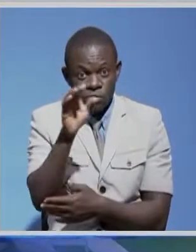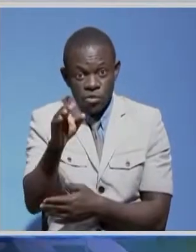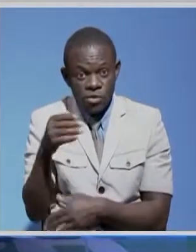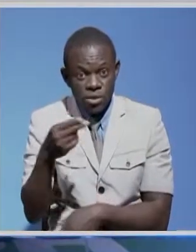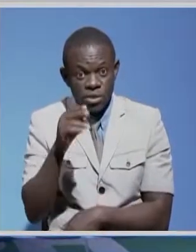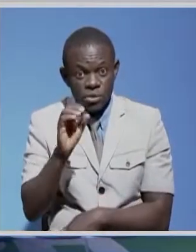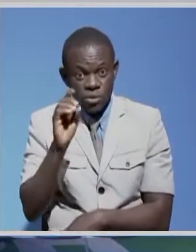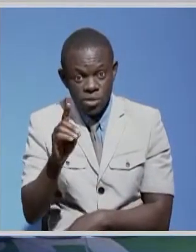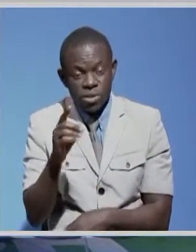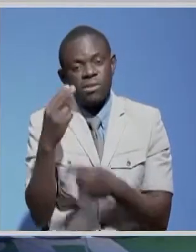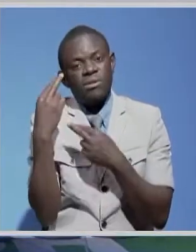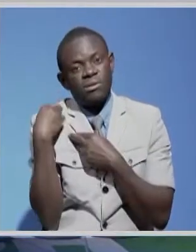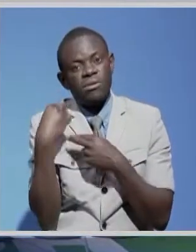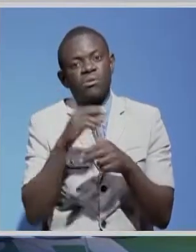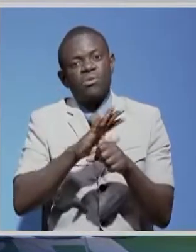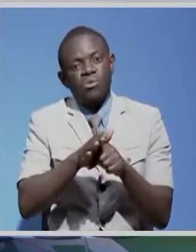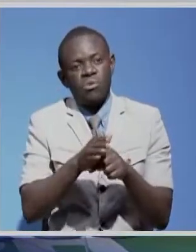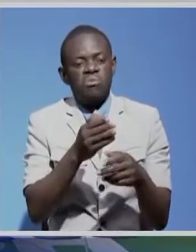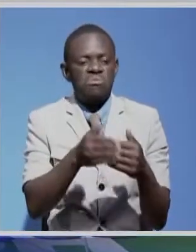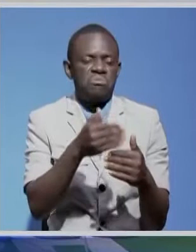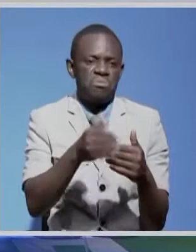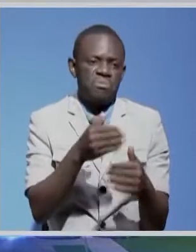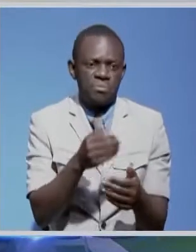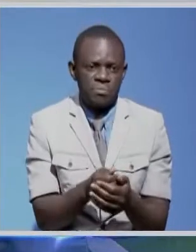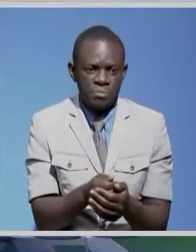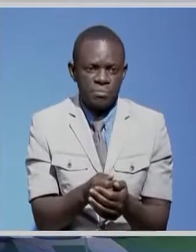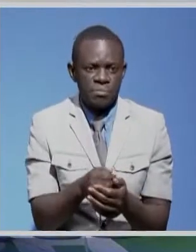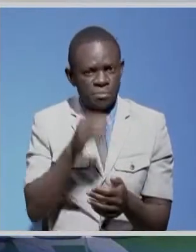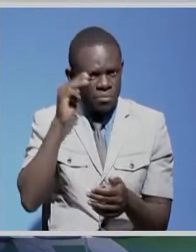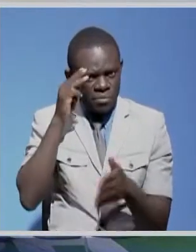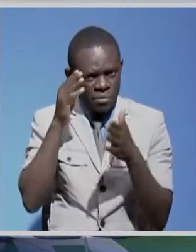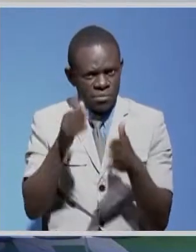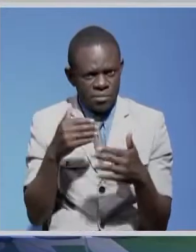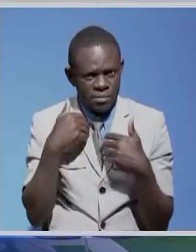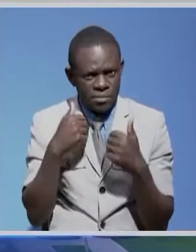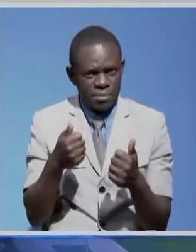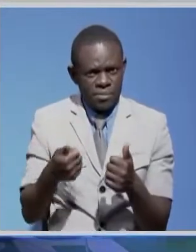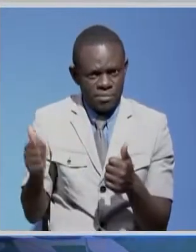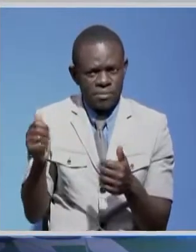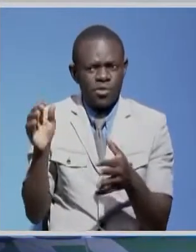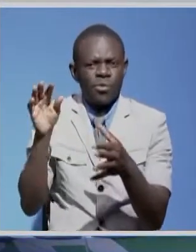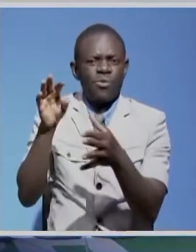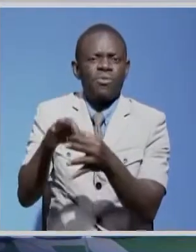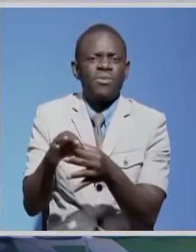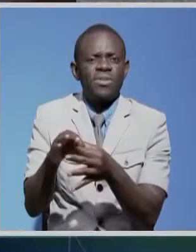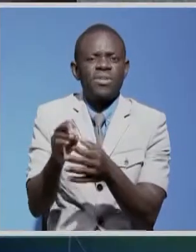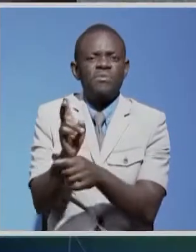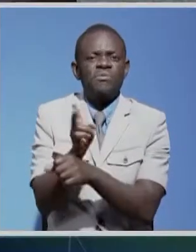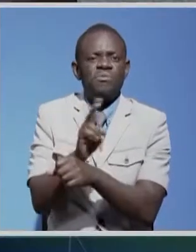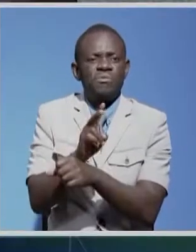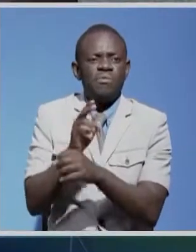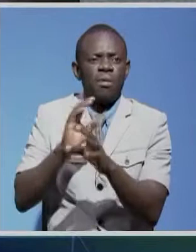update, Dr. Chilufya crossed over to the isolation center at Levi Mwanawasa Hospital using the virtual platform.